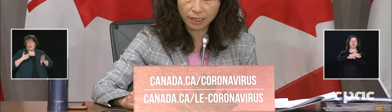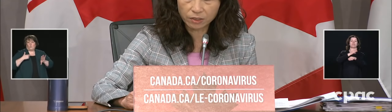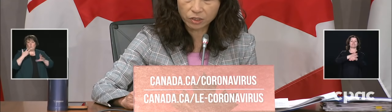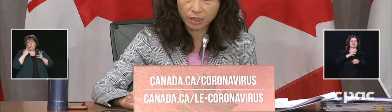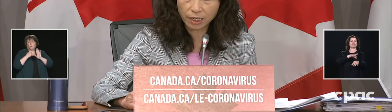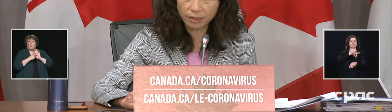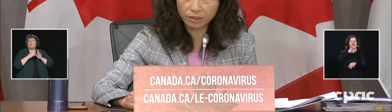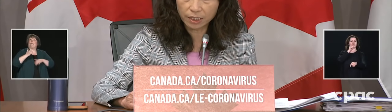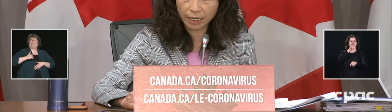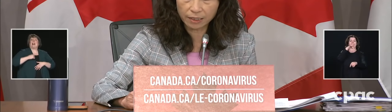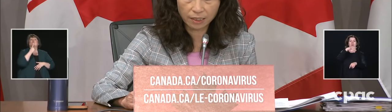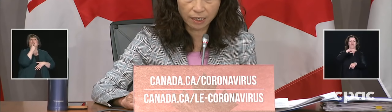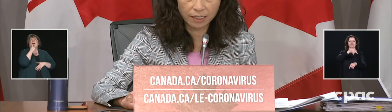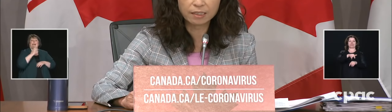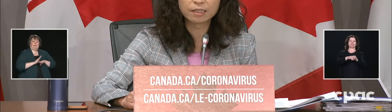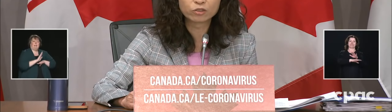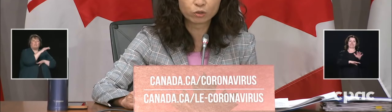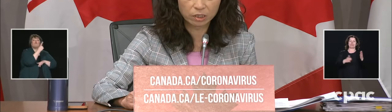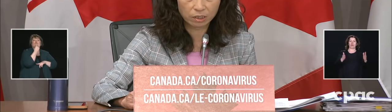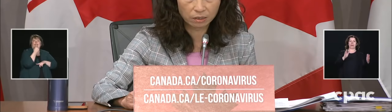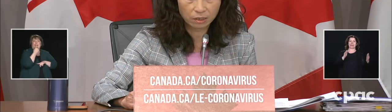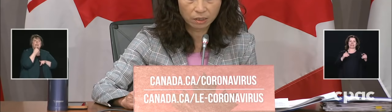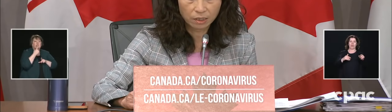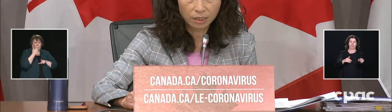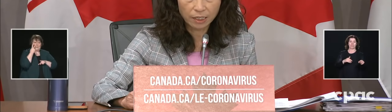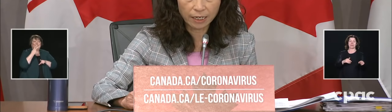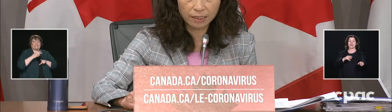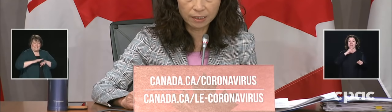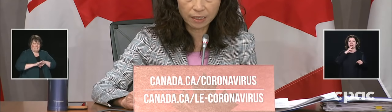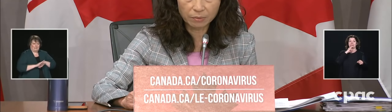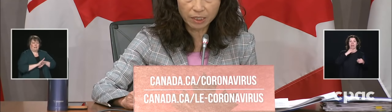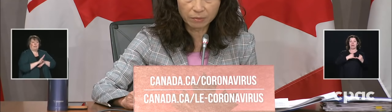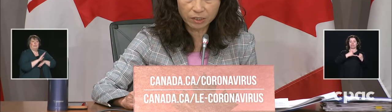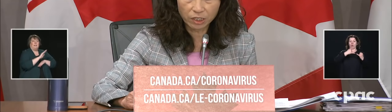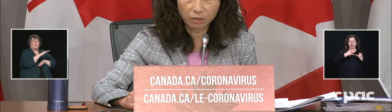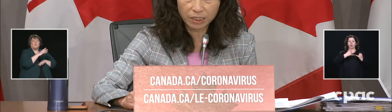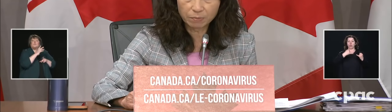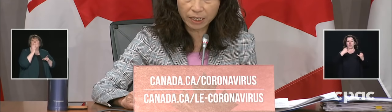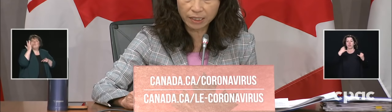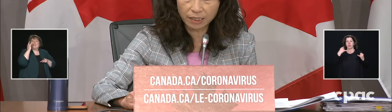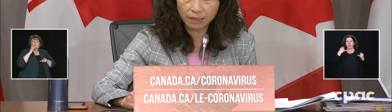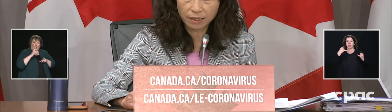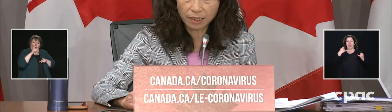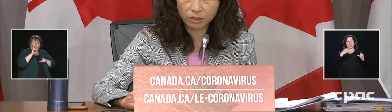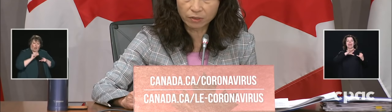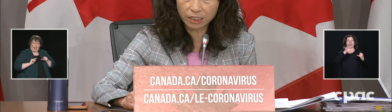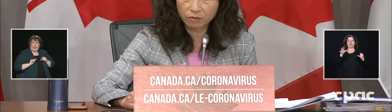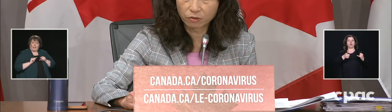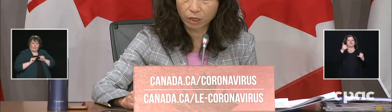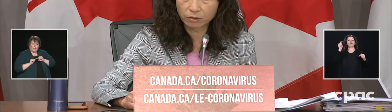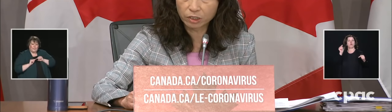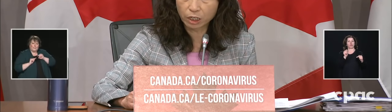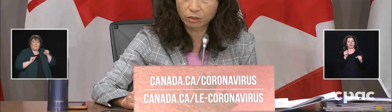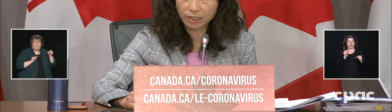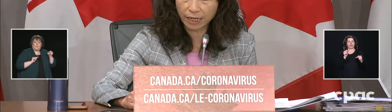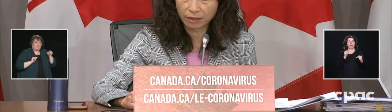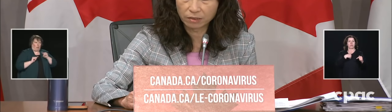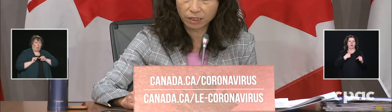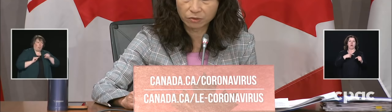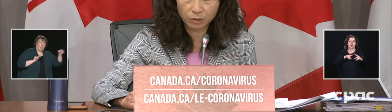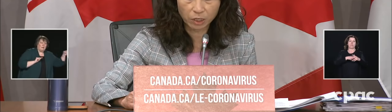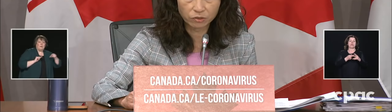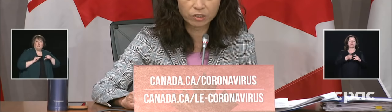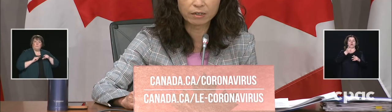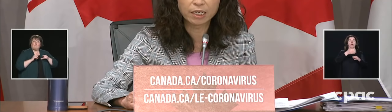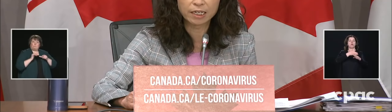earlier stage, hence the Canada line is shorter. Canada's epidemic slope is bending as the rate of growth slows down